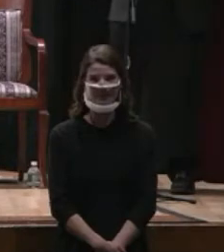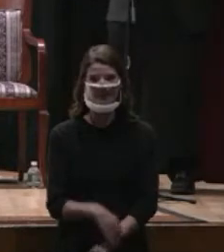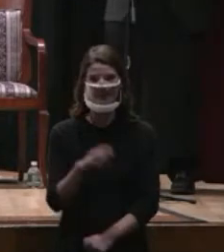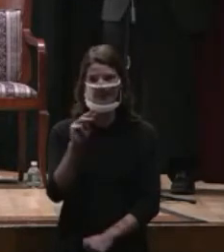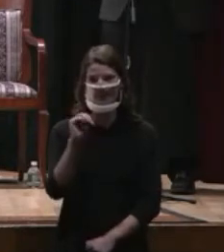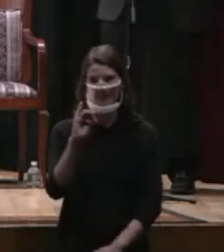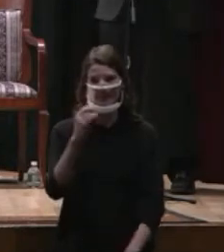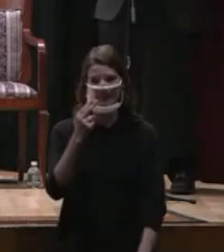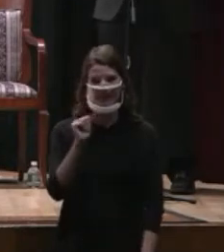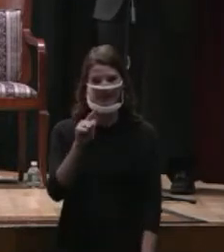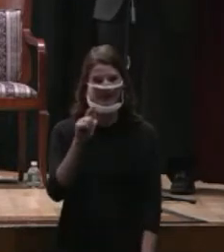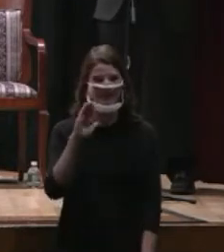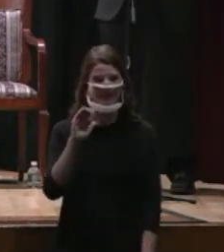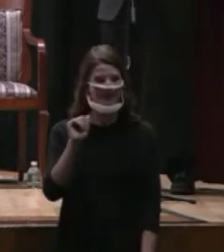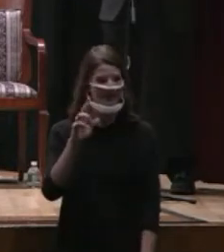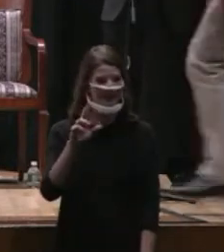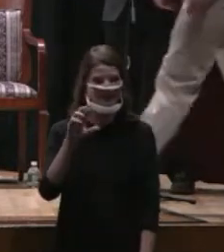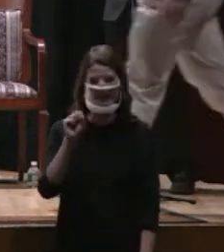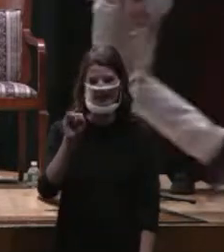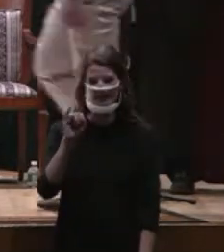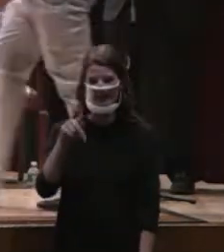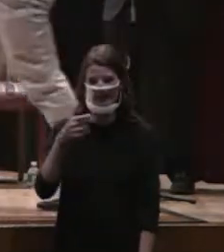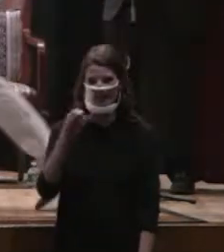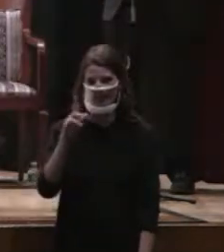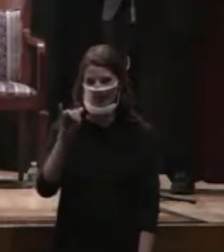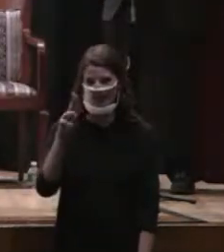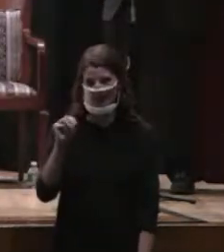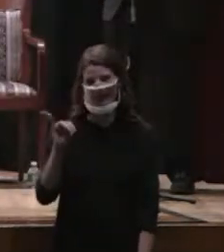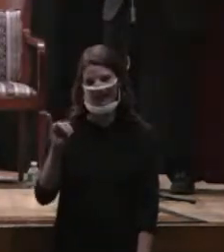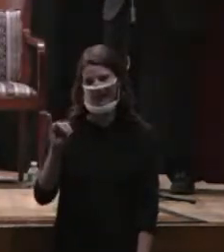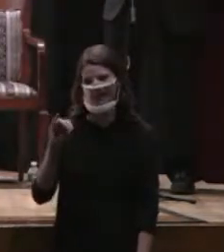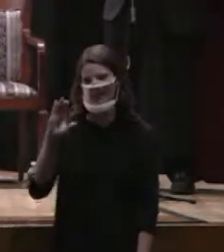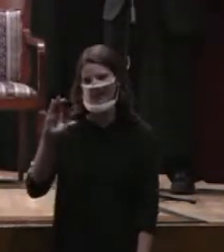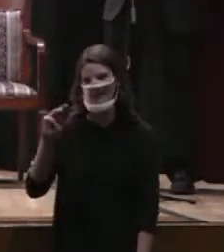Michael Carl Cipriani, magna